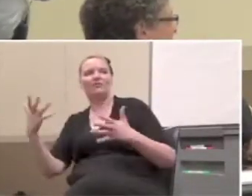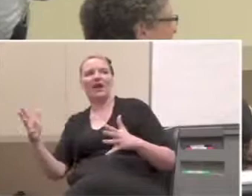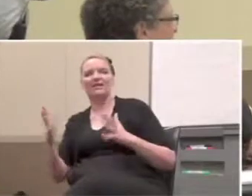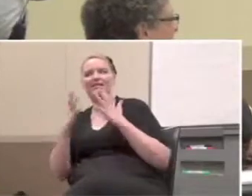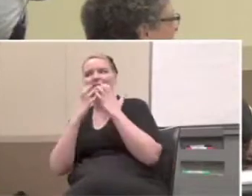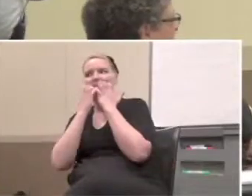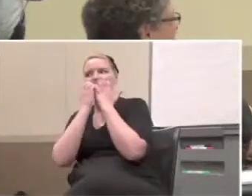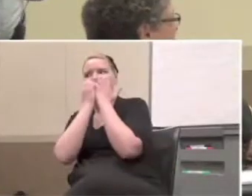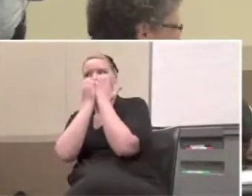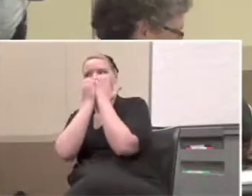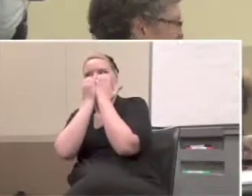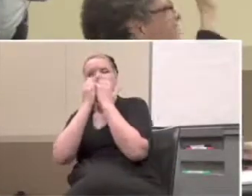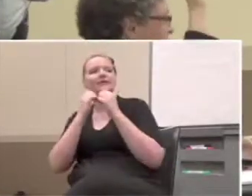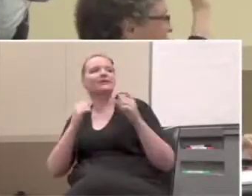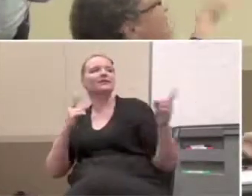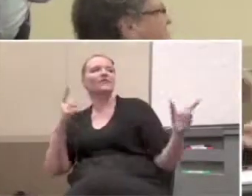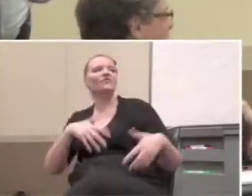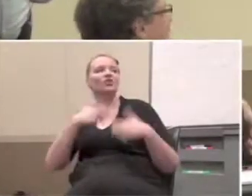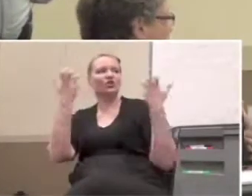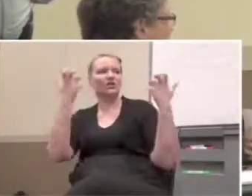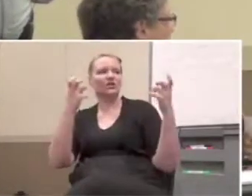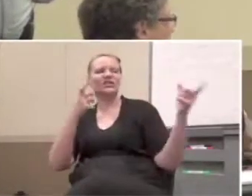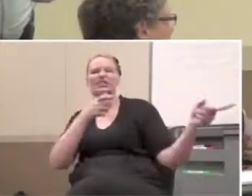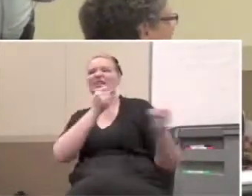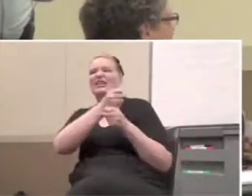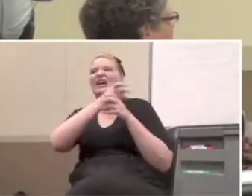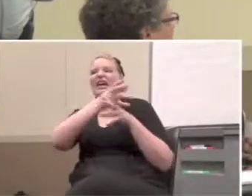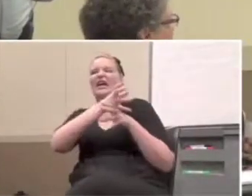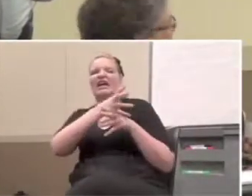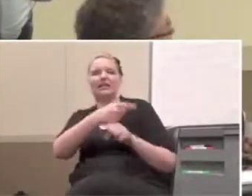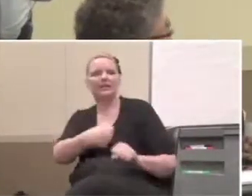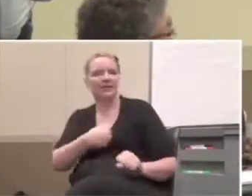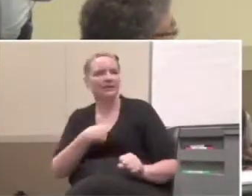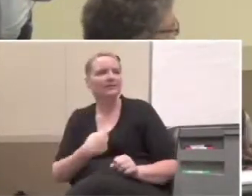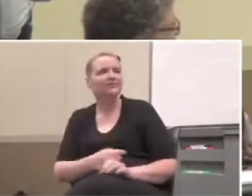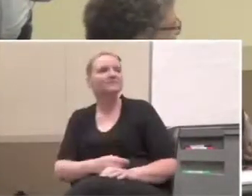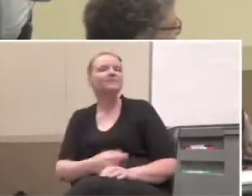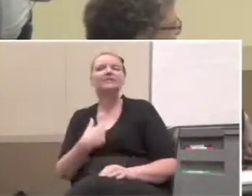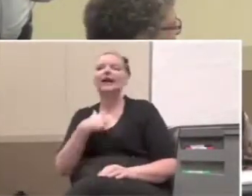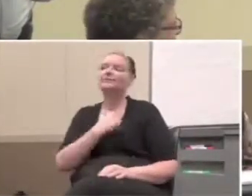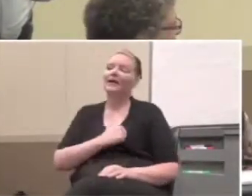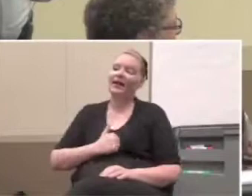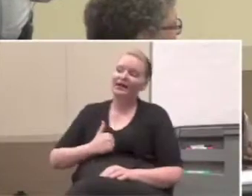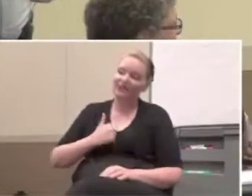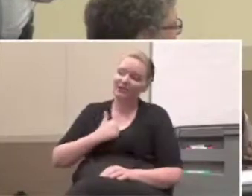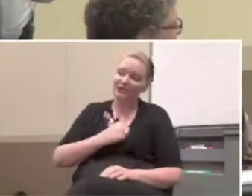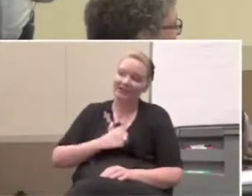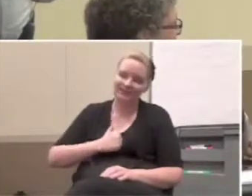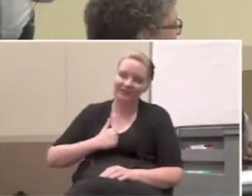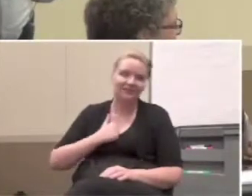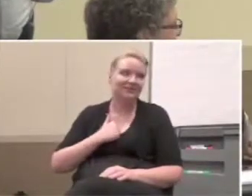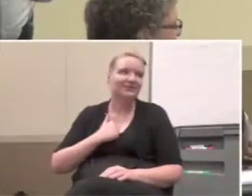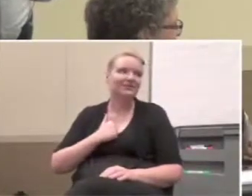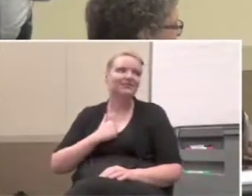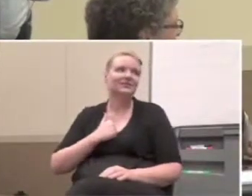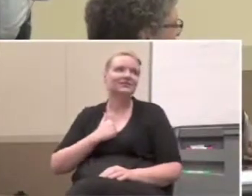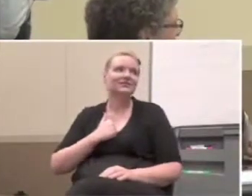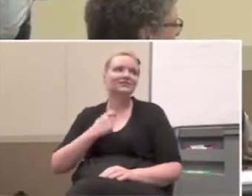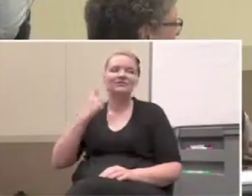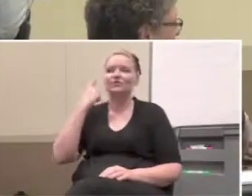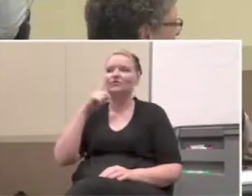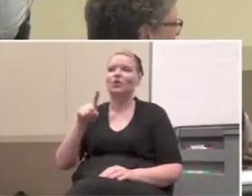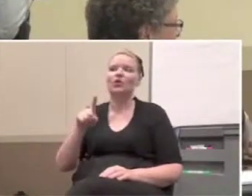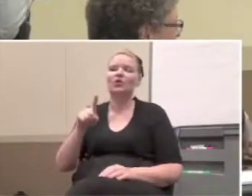okay. Furious, yelling at me, and so I apologized for not